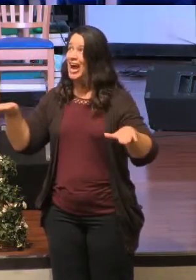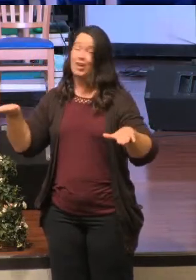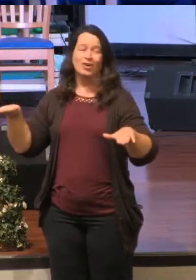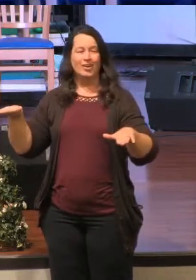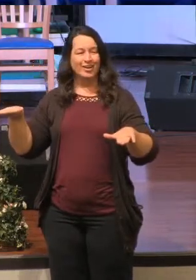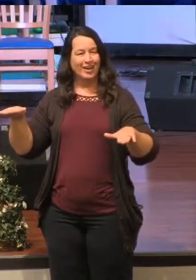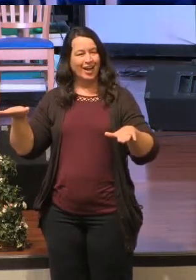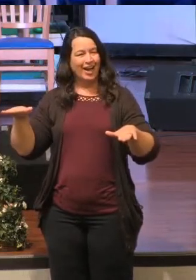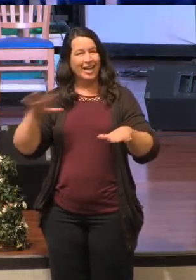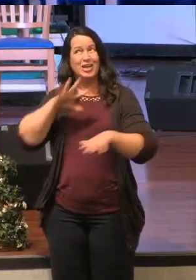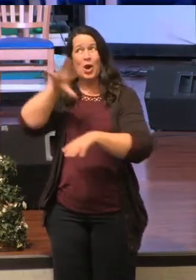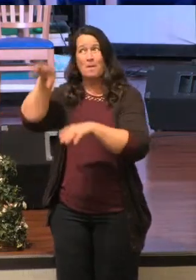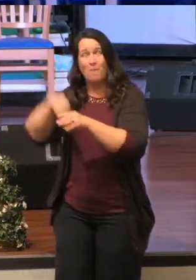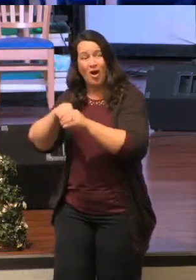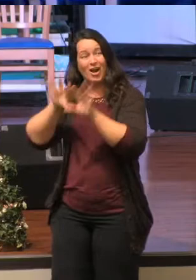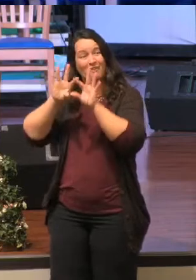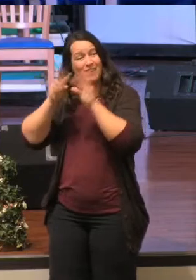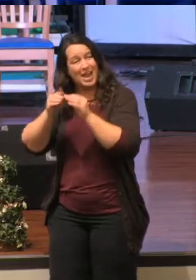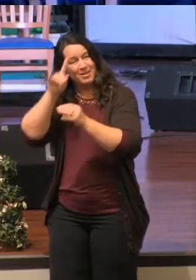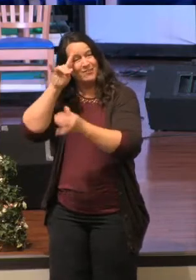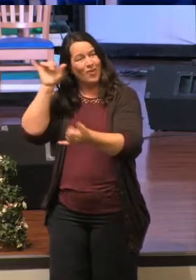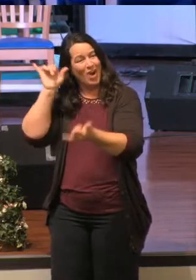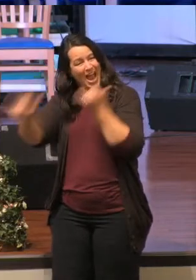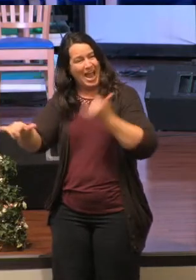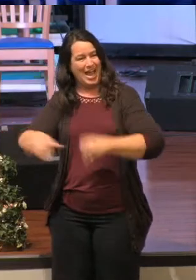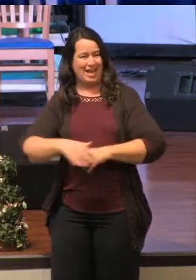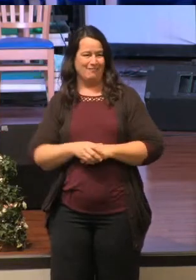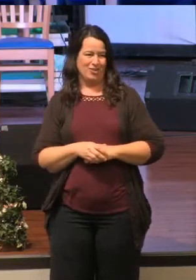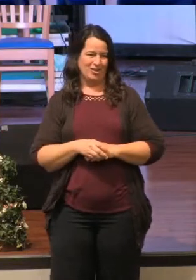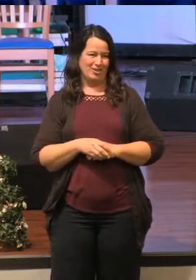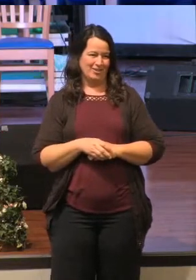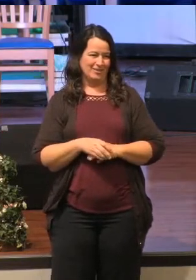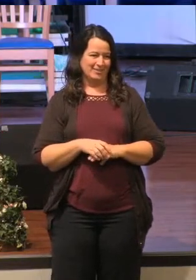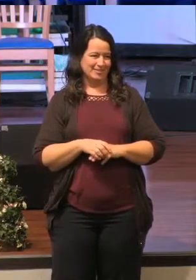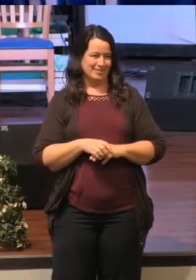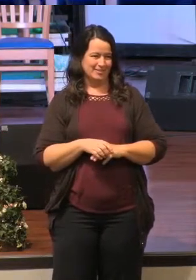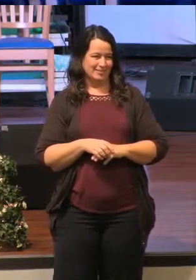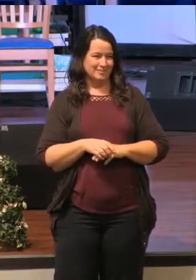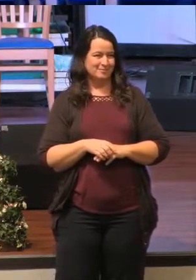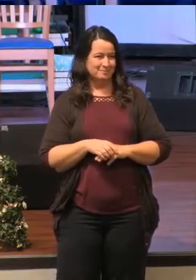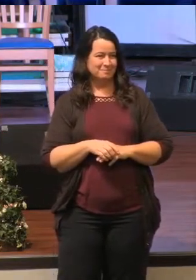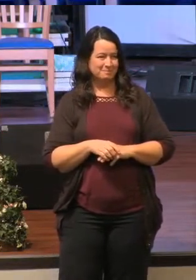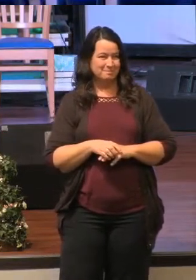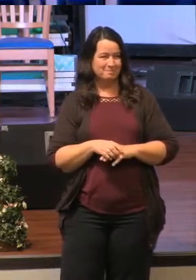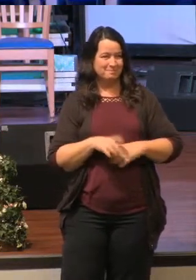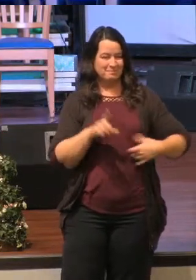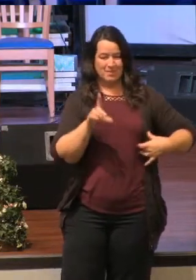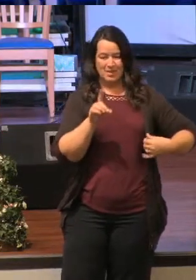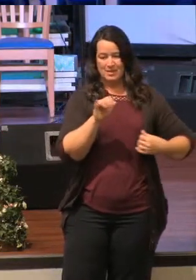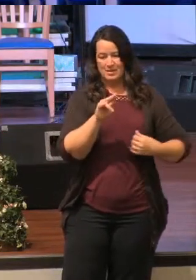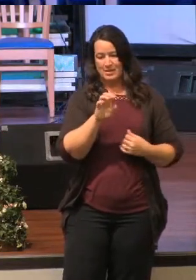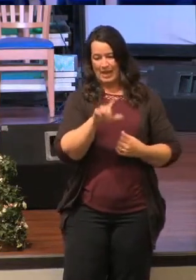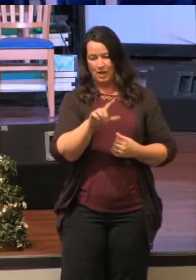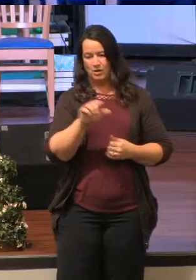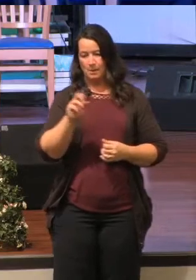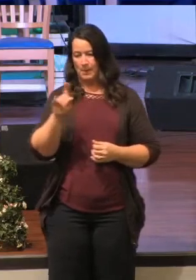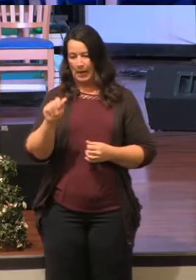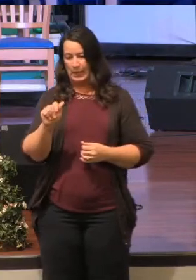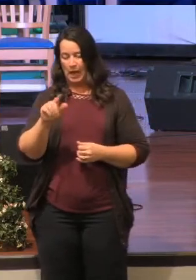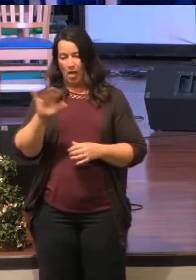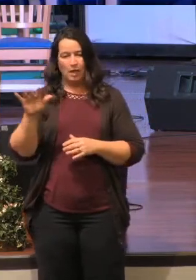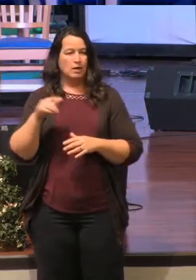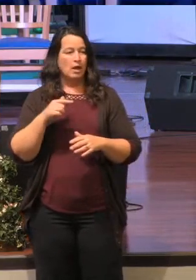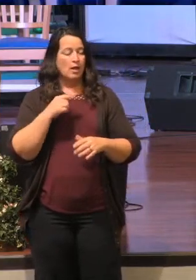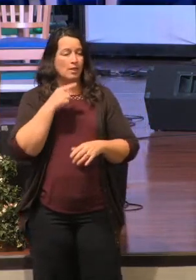you're in His family. You're in His forever family. You know, Daniel and Amanda and Samson, they're going to go to Texas. But they're part of the